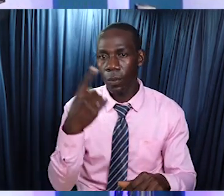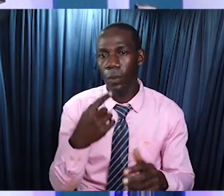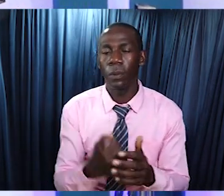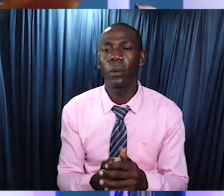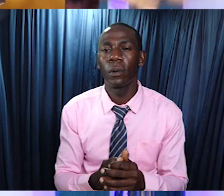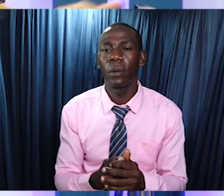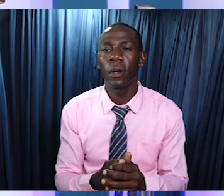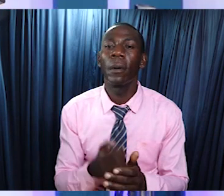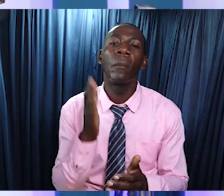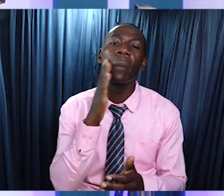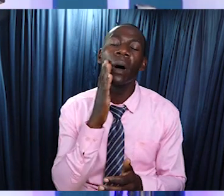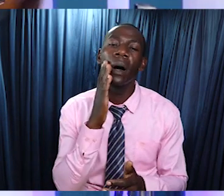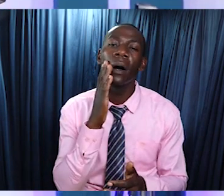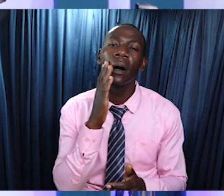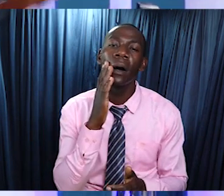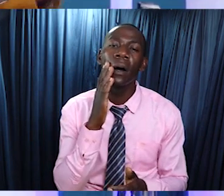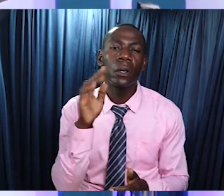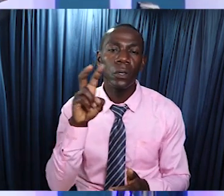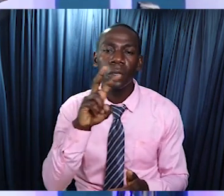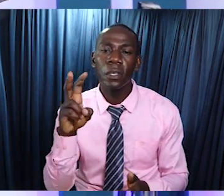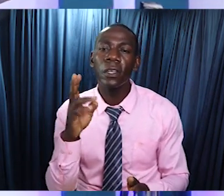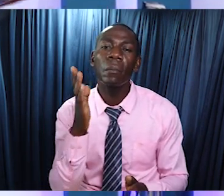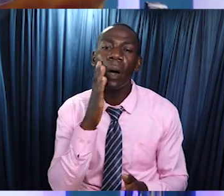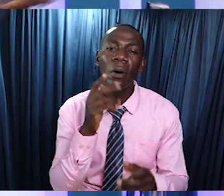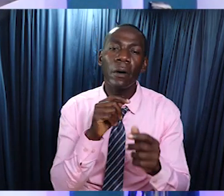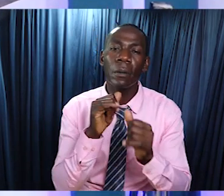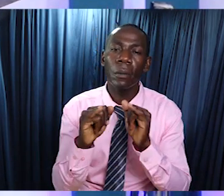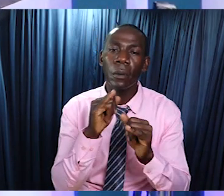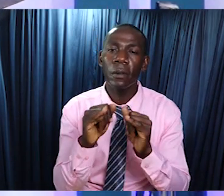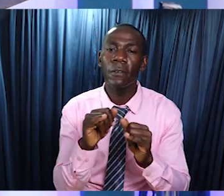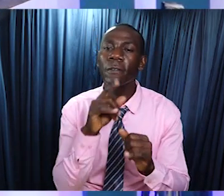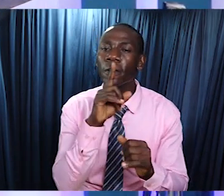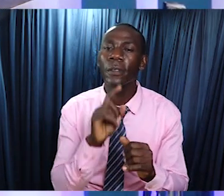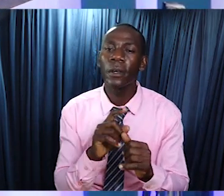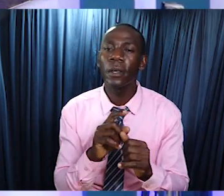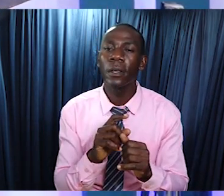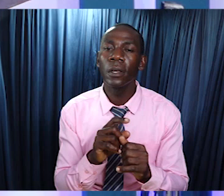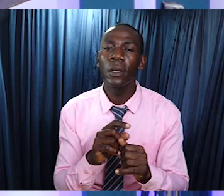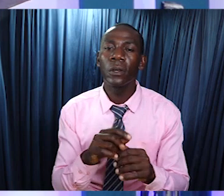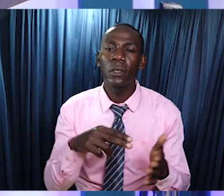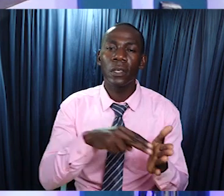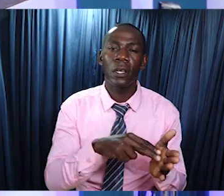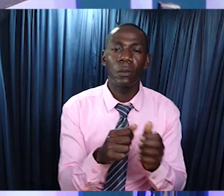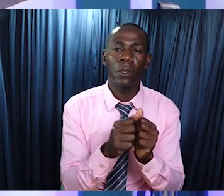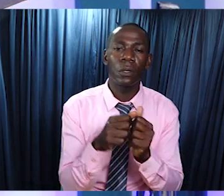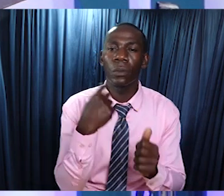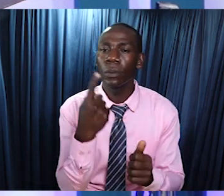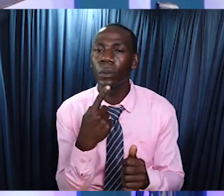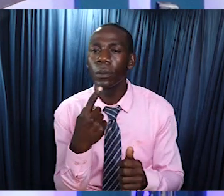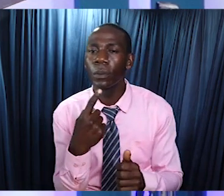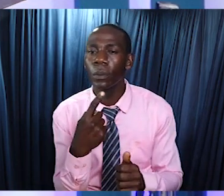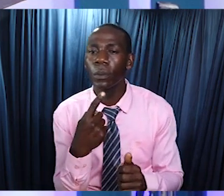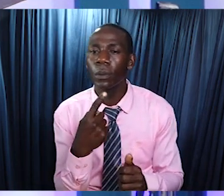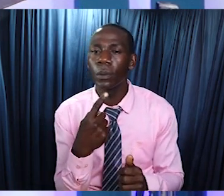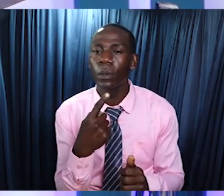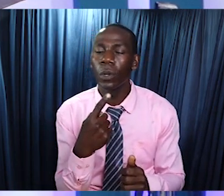did you despise? Je, ni mama? Is it your mother? Uliona mama akitana na baba? You saw your mother arguing with your father. Ukawa upande wa nani? Whom did you